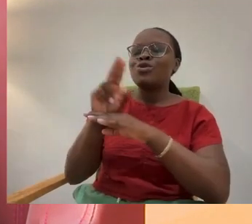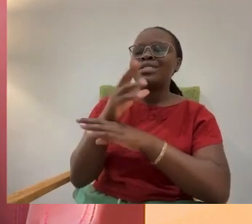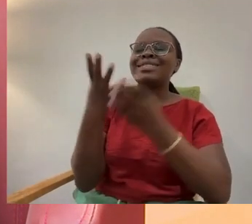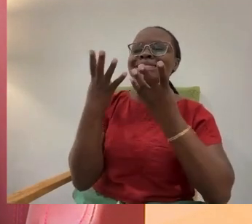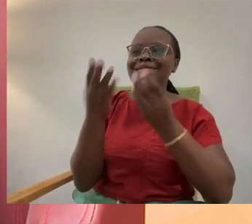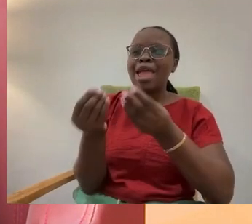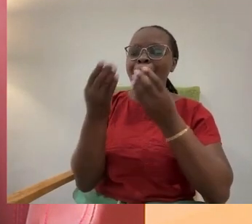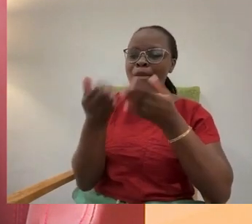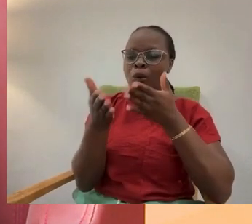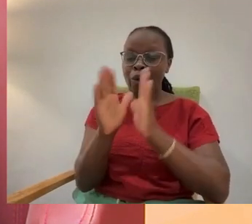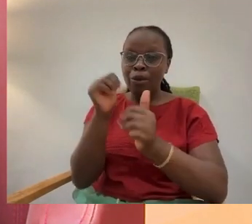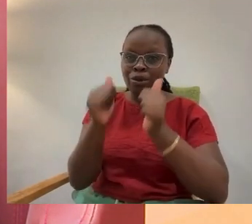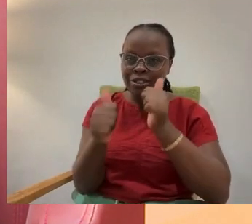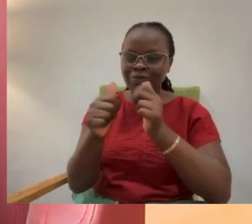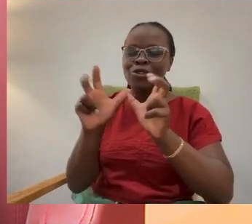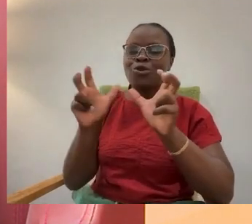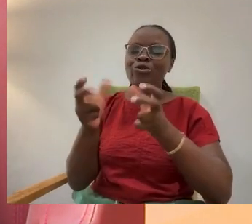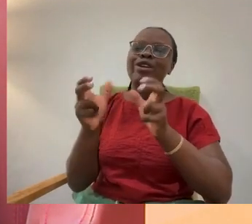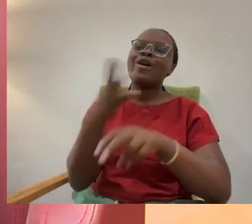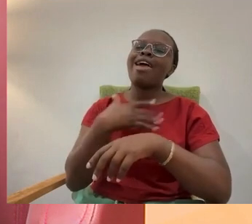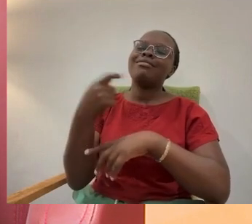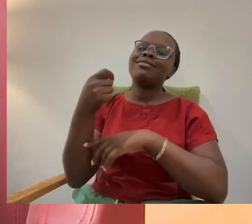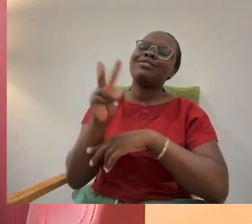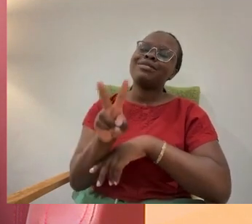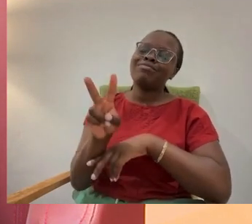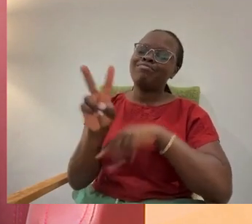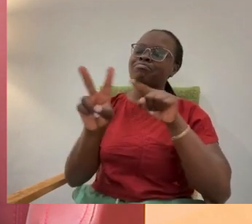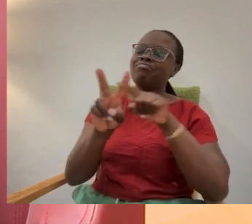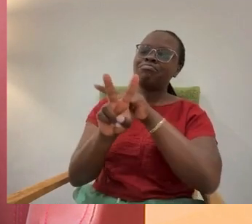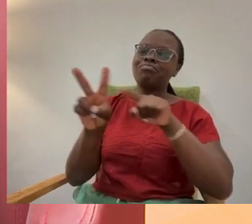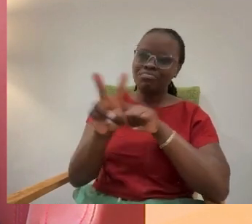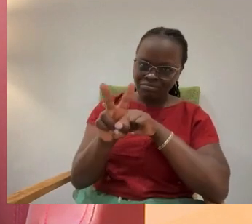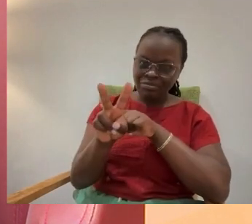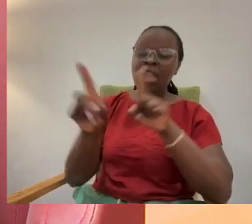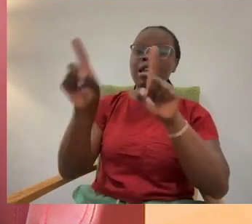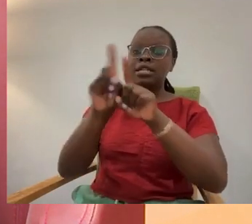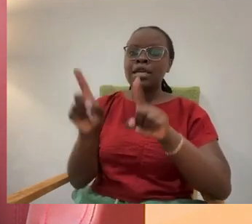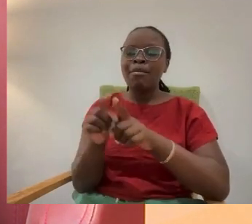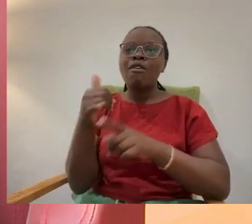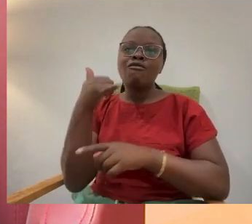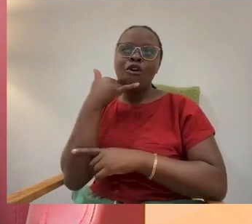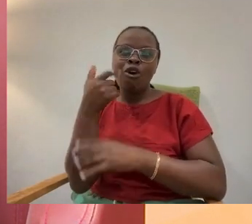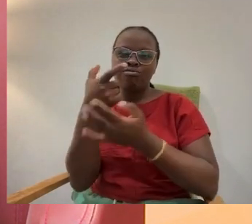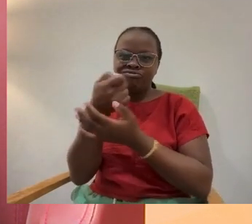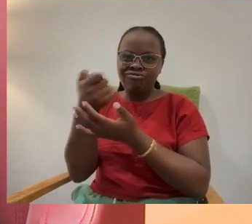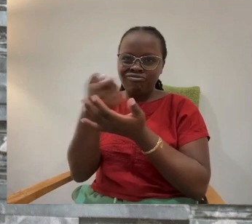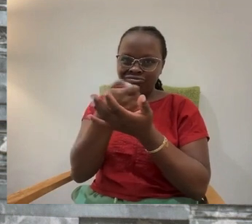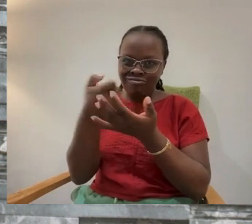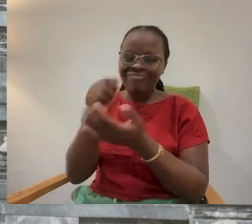the radio and definitely the TVs and even the feature phones, kabambes.